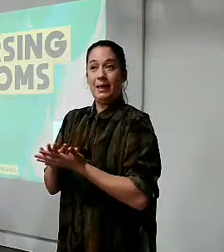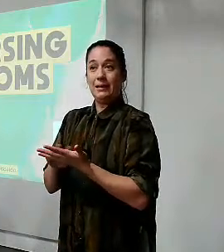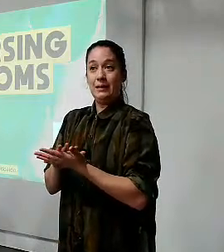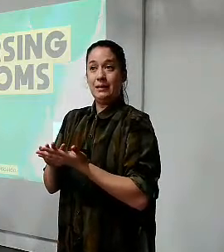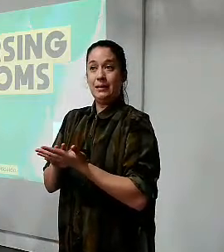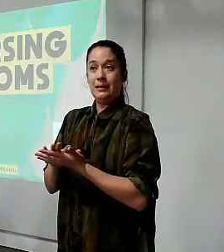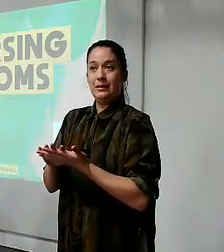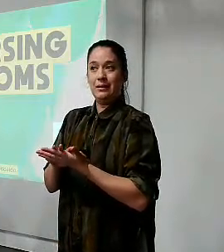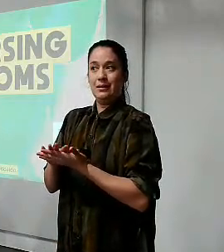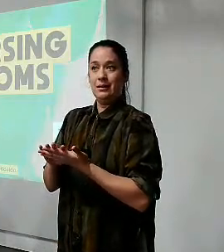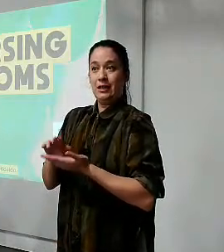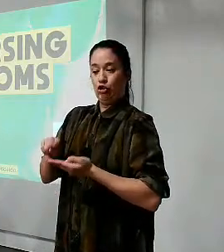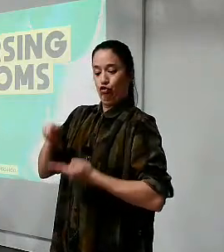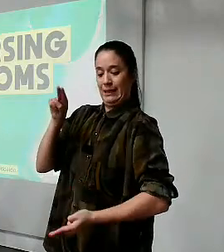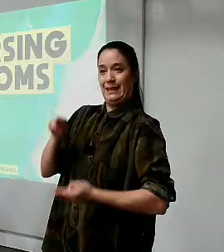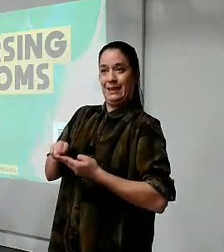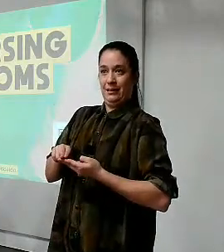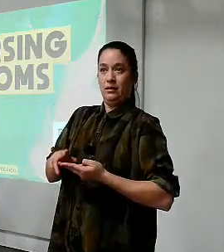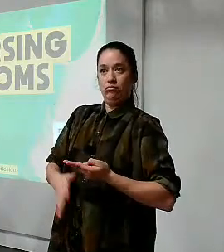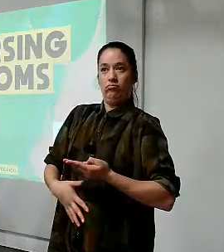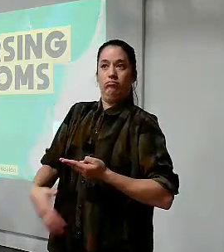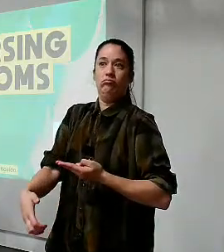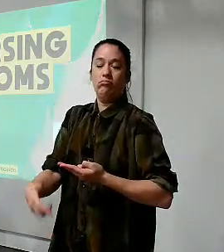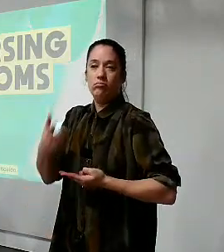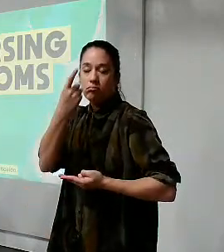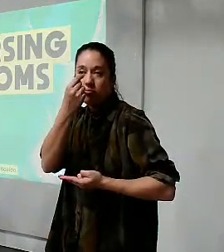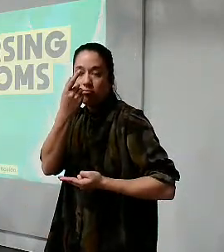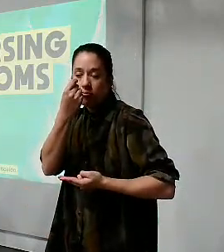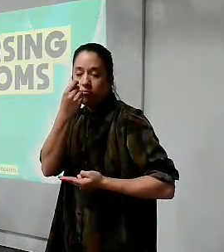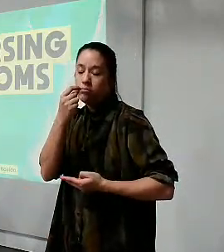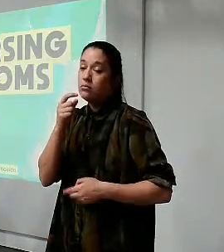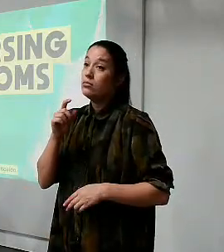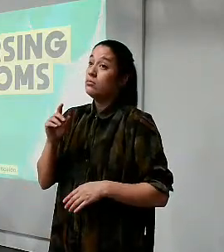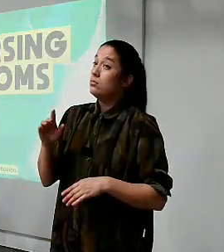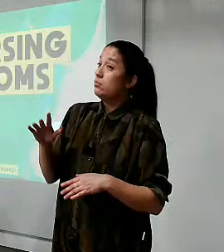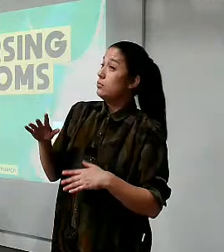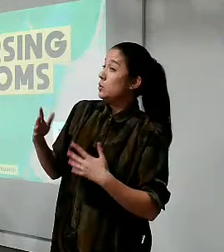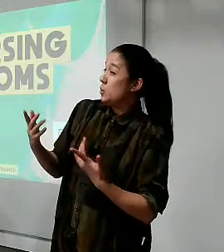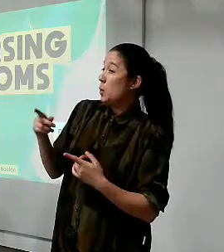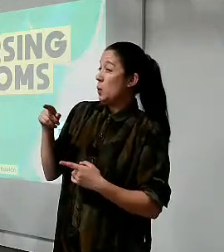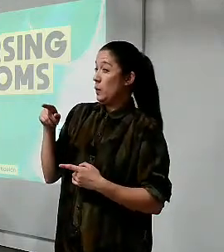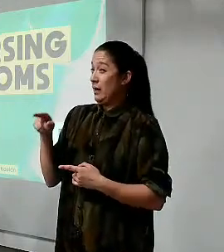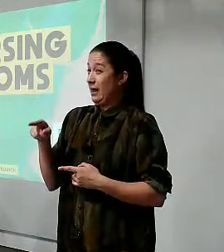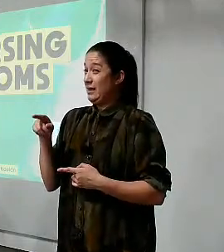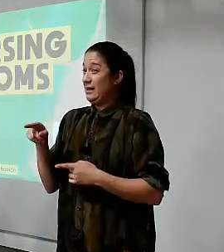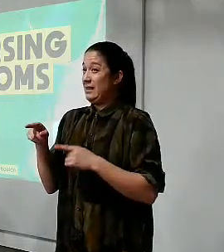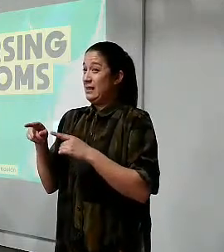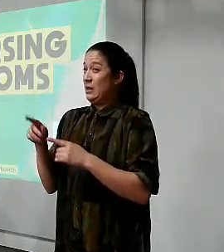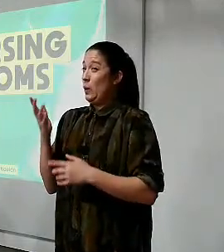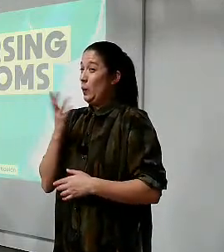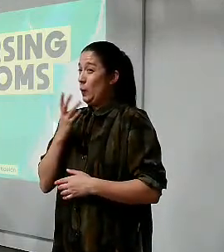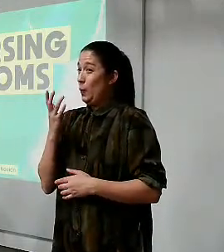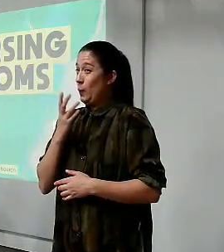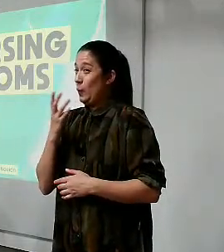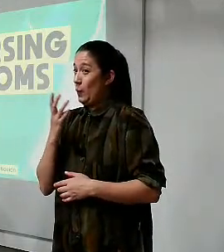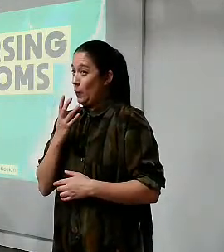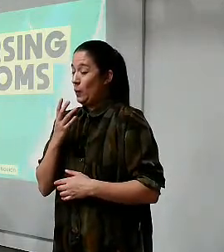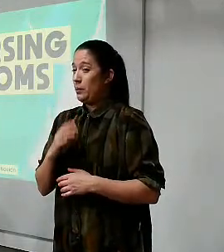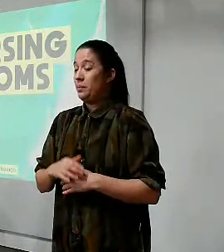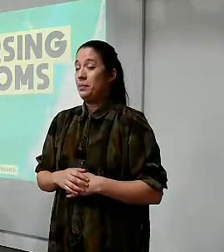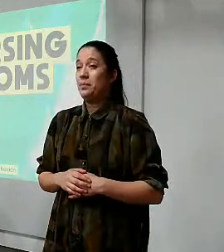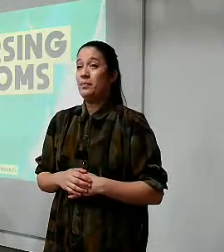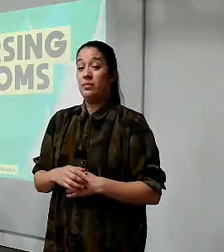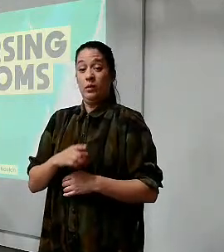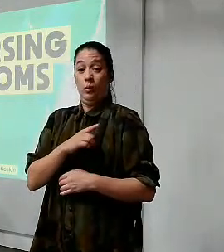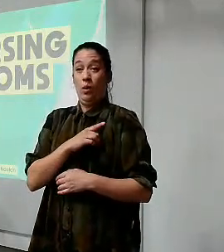find parliamentary reports that talk about black women who use natural abortions to rid themselves of